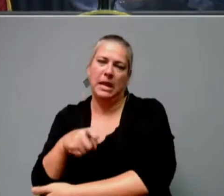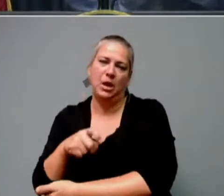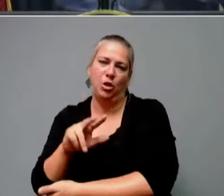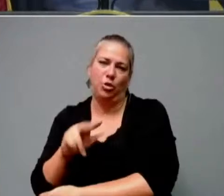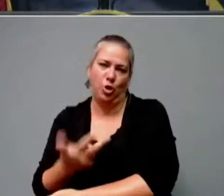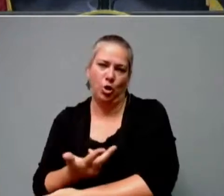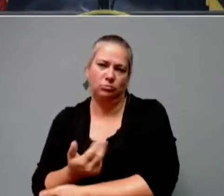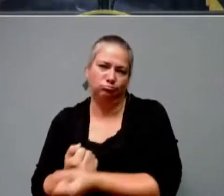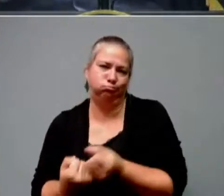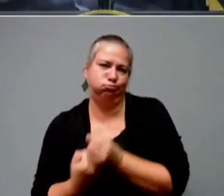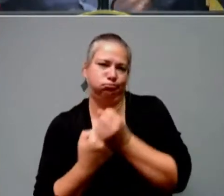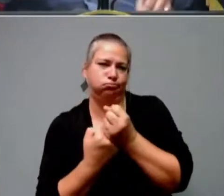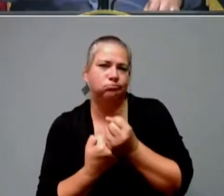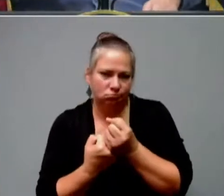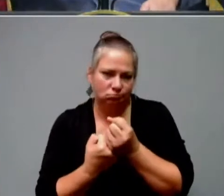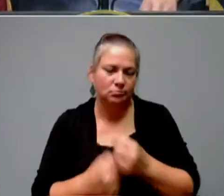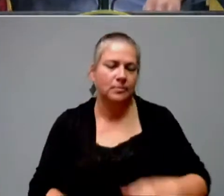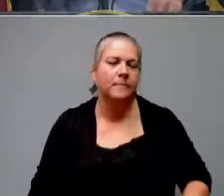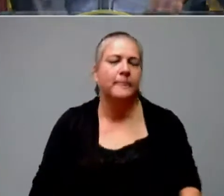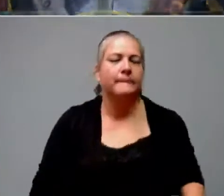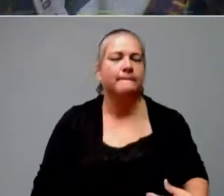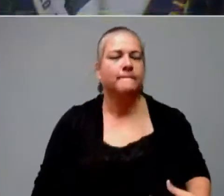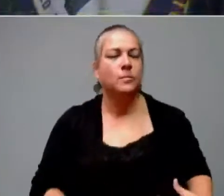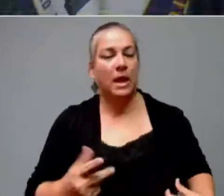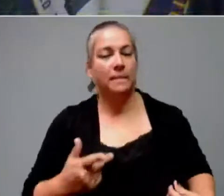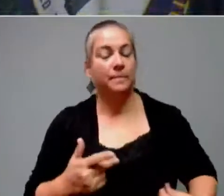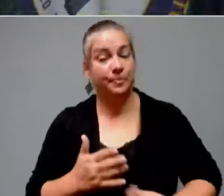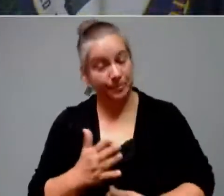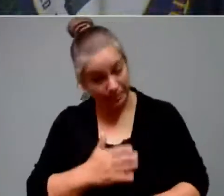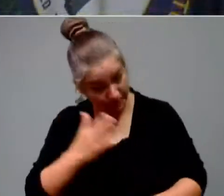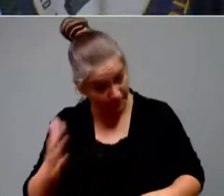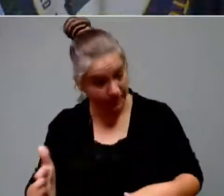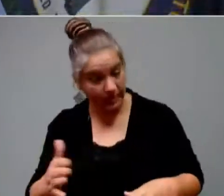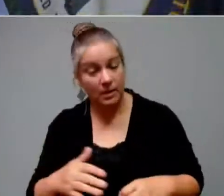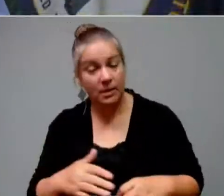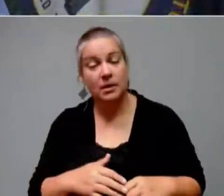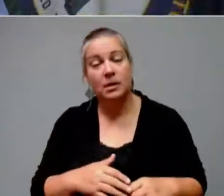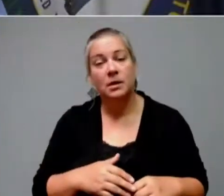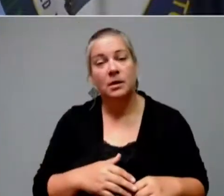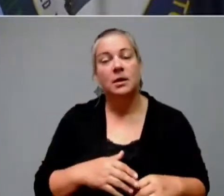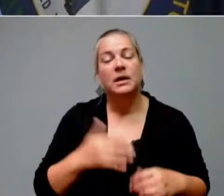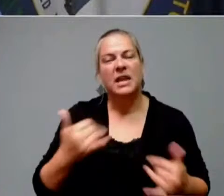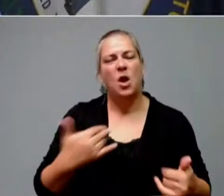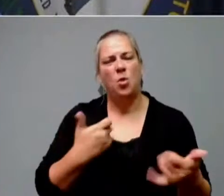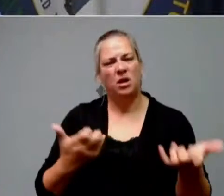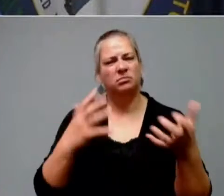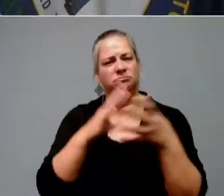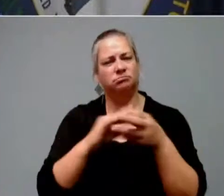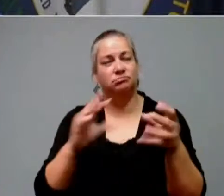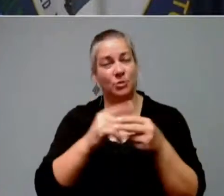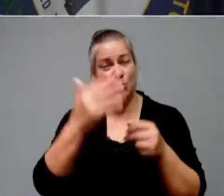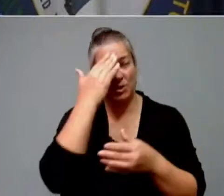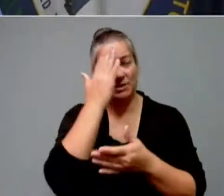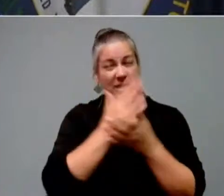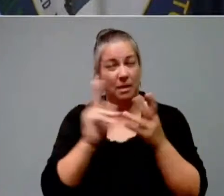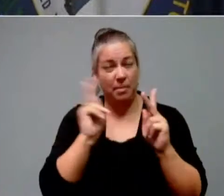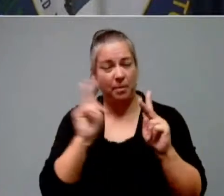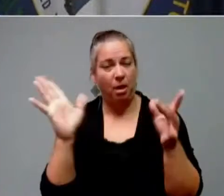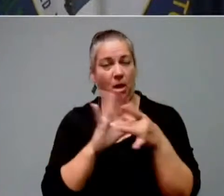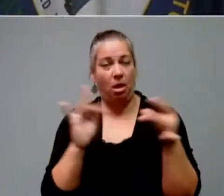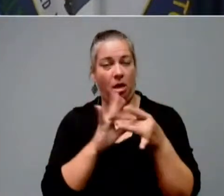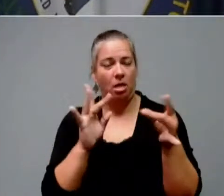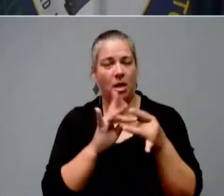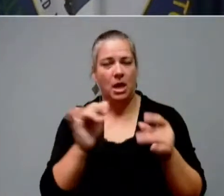mention, you can take down those slides, Jim, is about these myths. I don't want to be sensational, but I want to